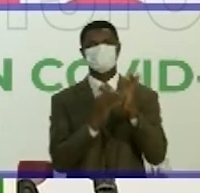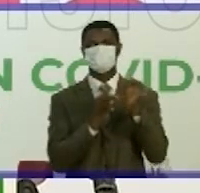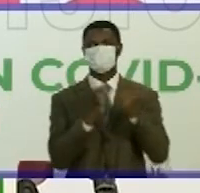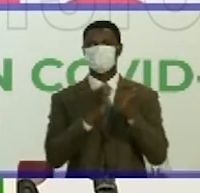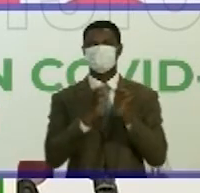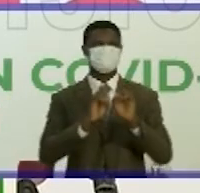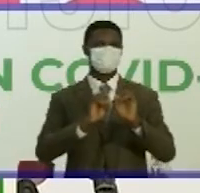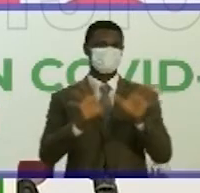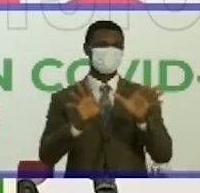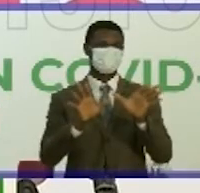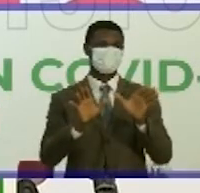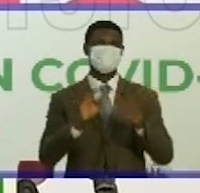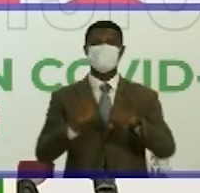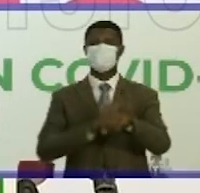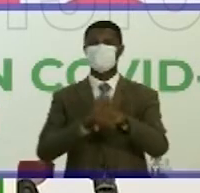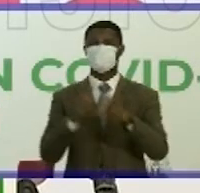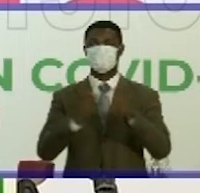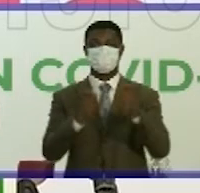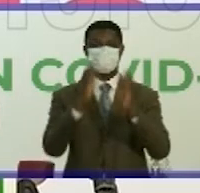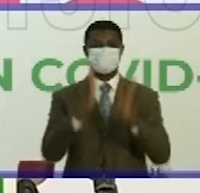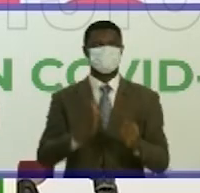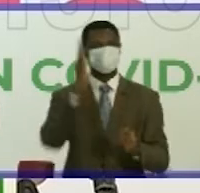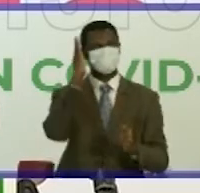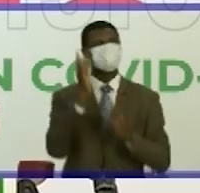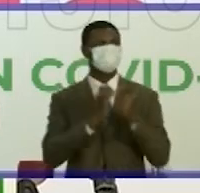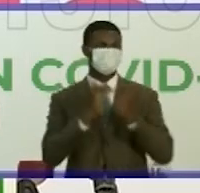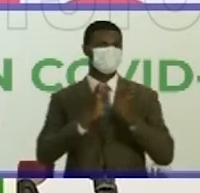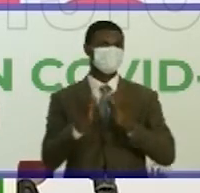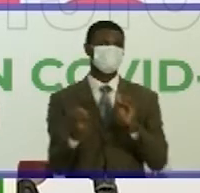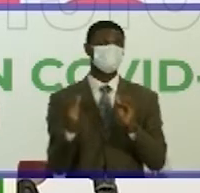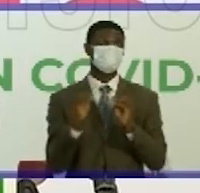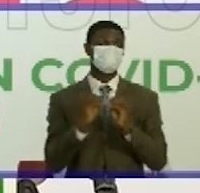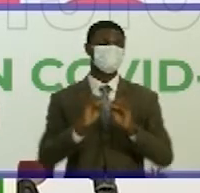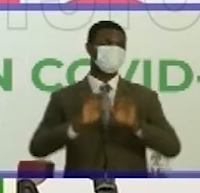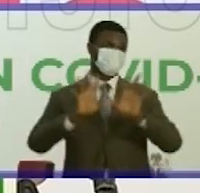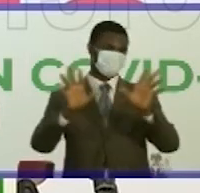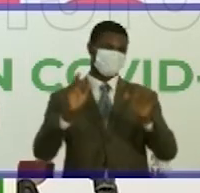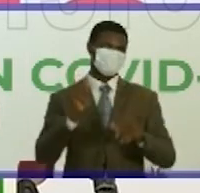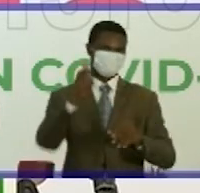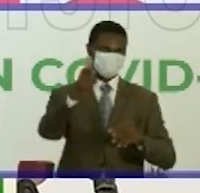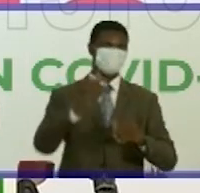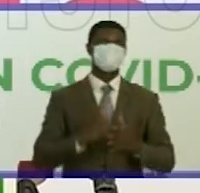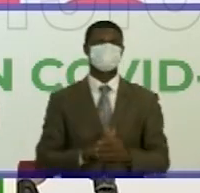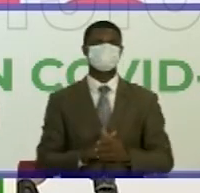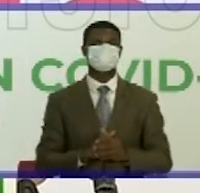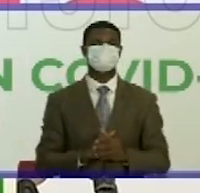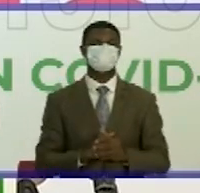which the National Coordinator will elaborate more extensively on.